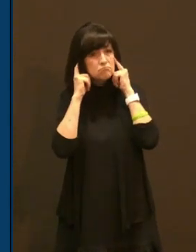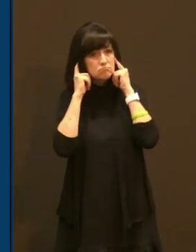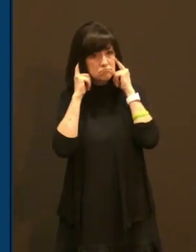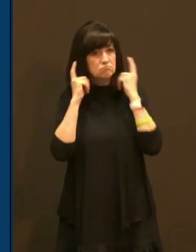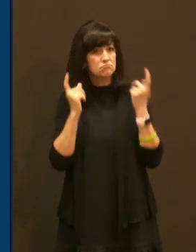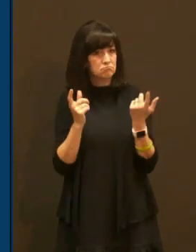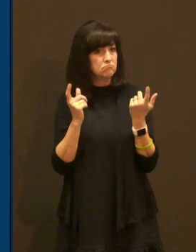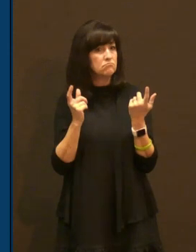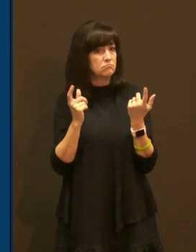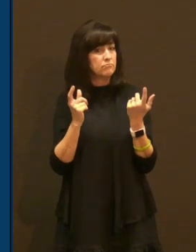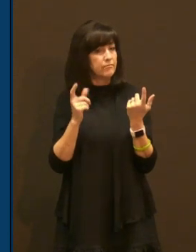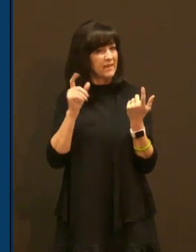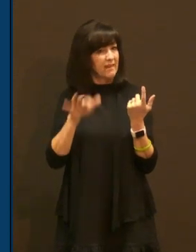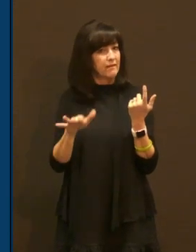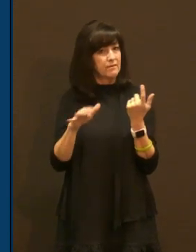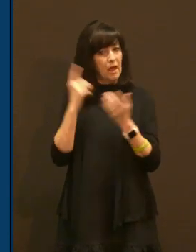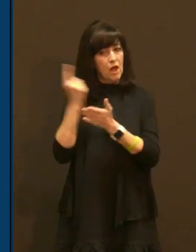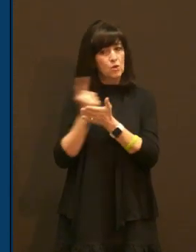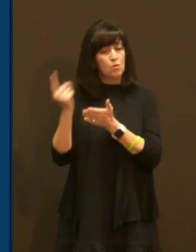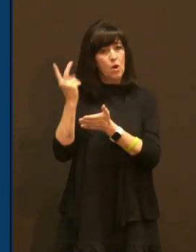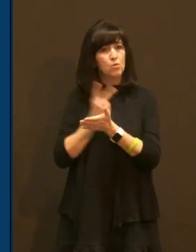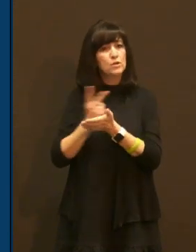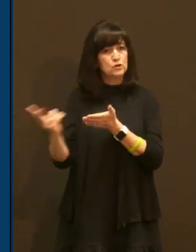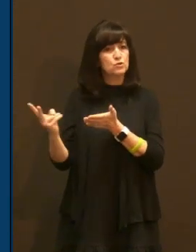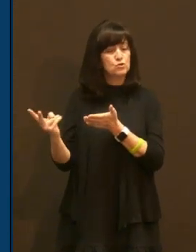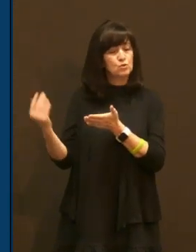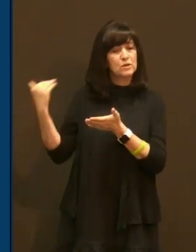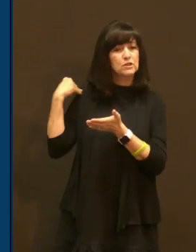just to a couple weeks ago when that was not the